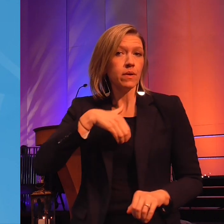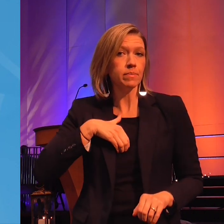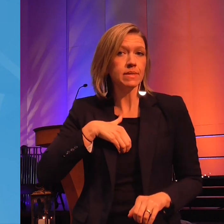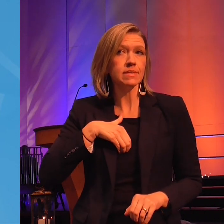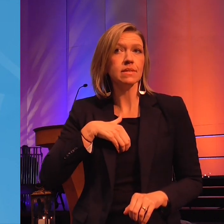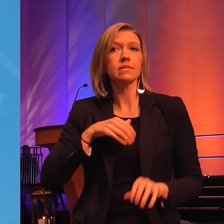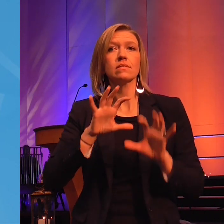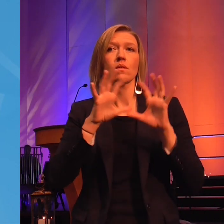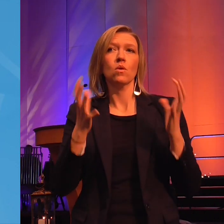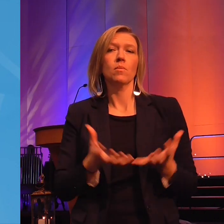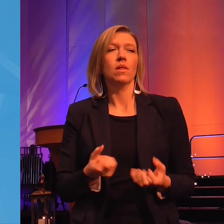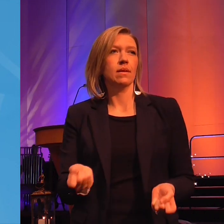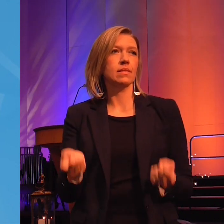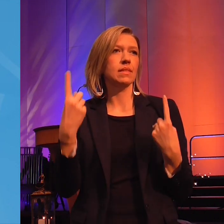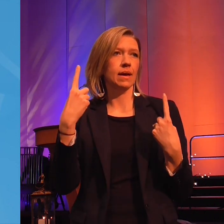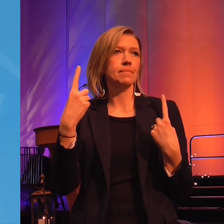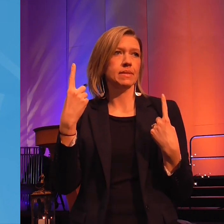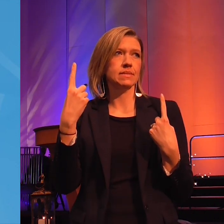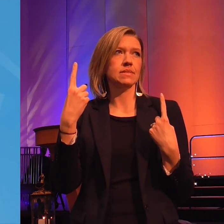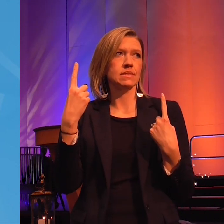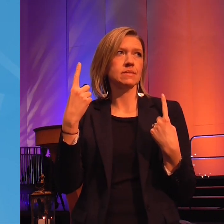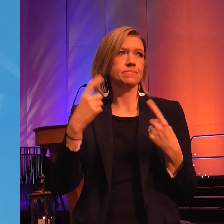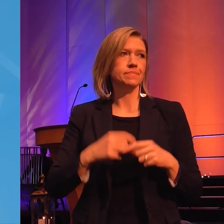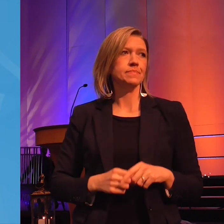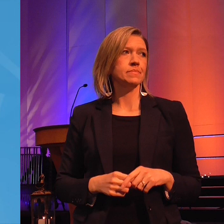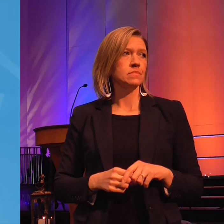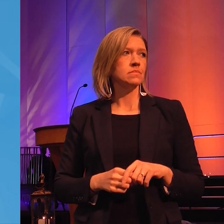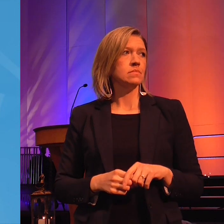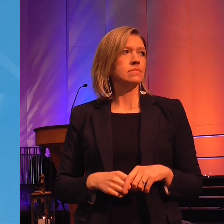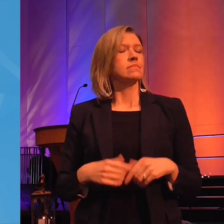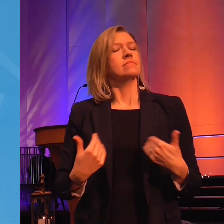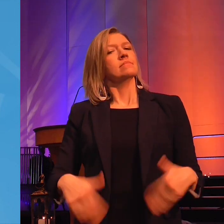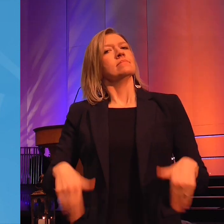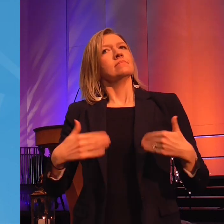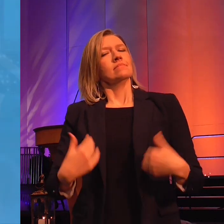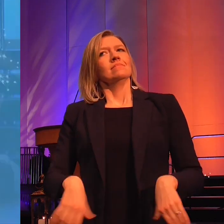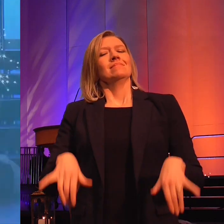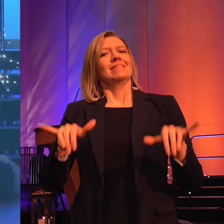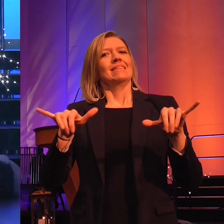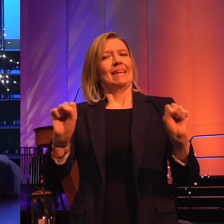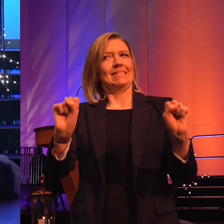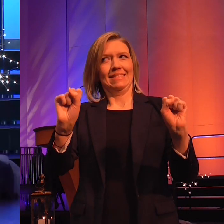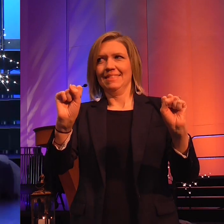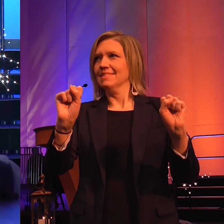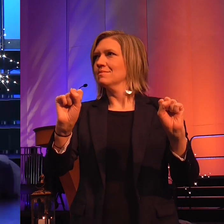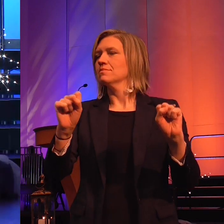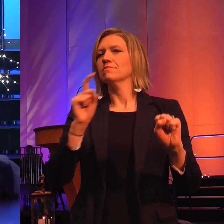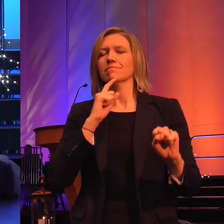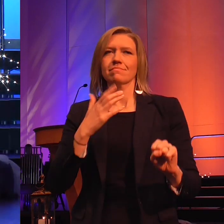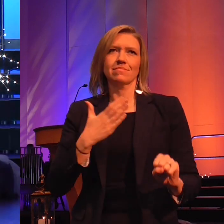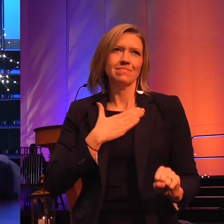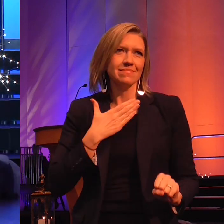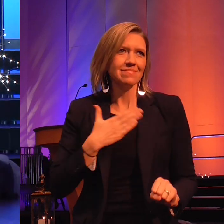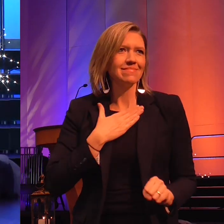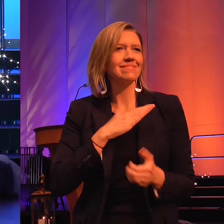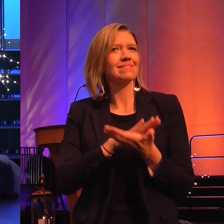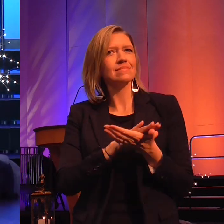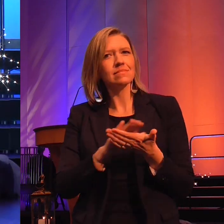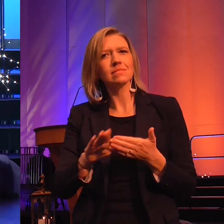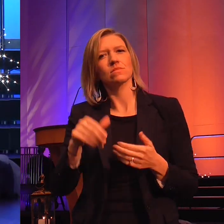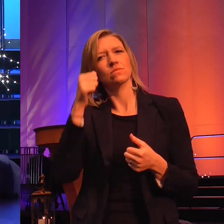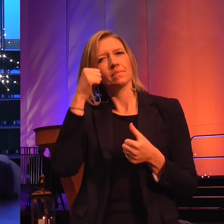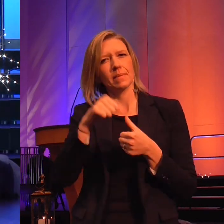empowerment and global enlightenment. Yes. What a joy it is to be reminded of these